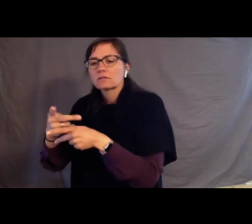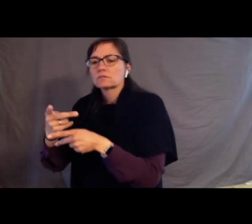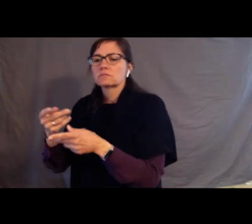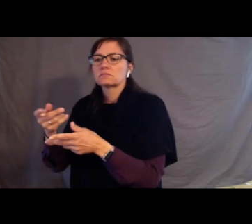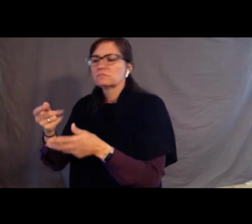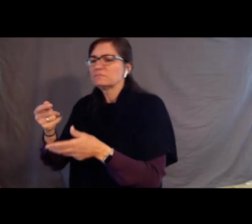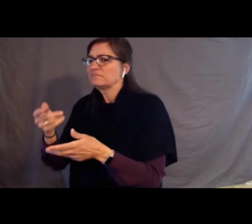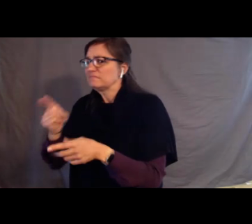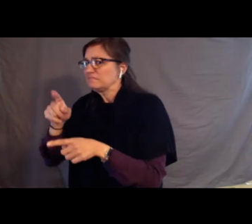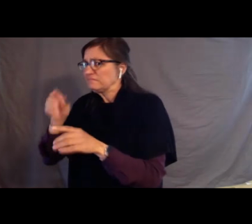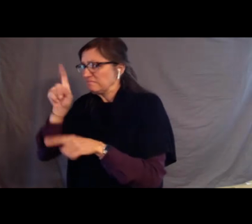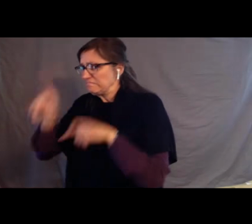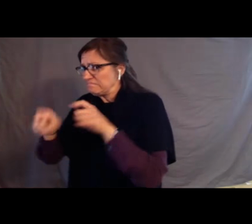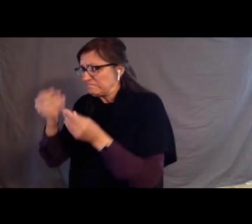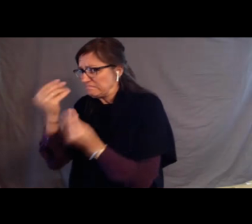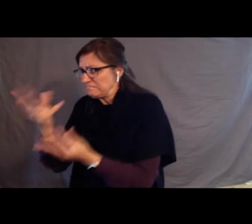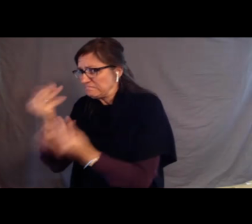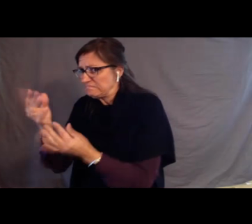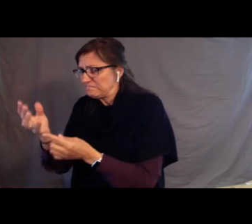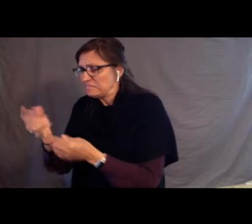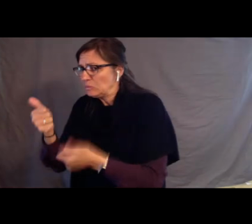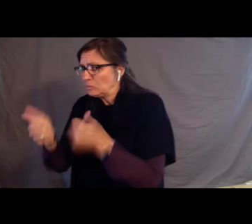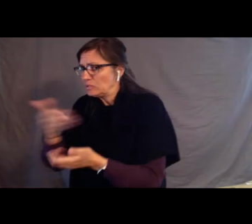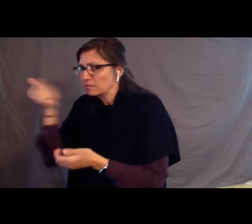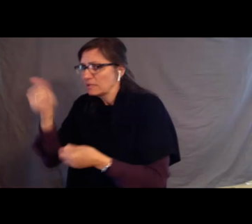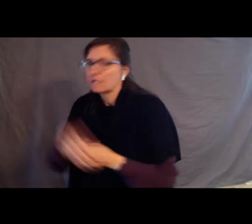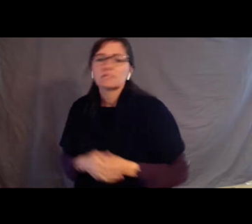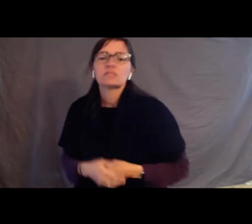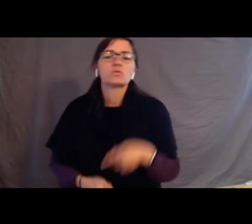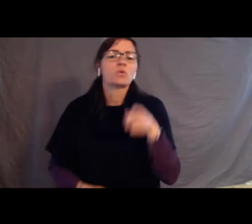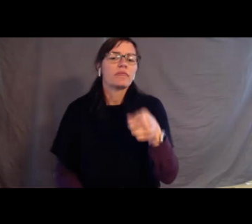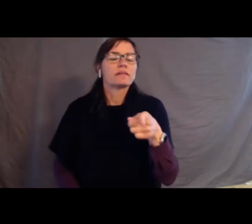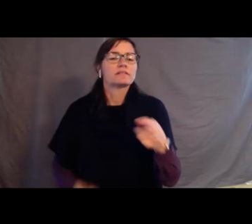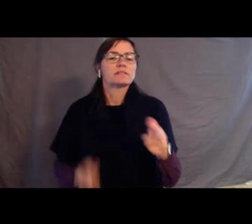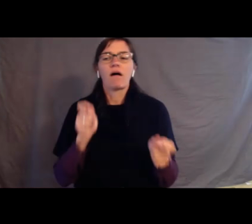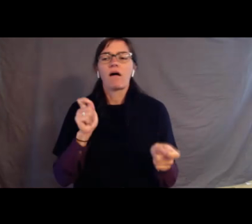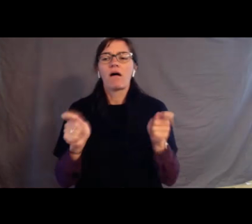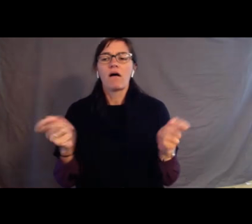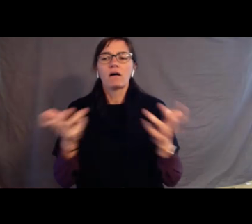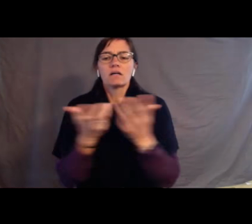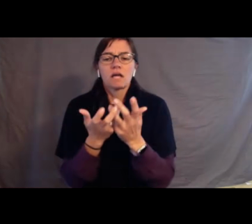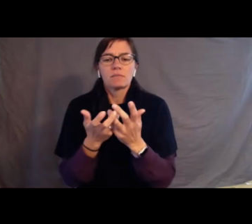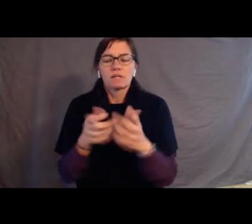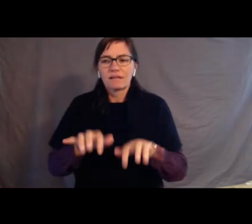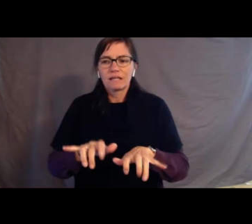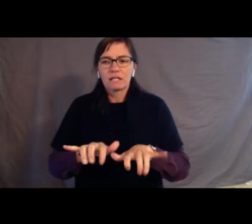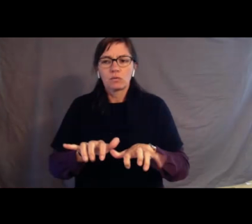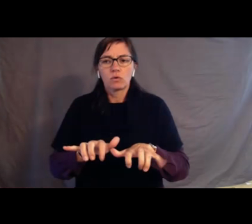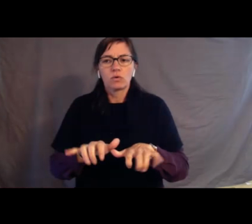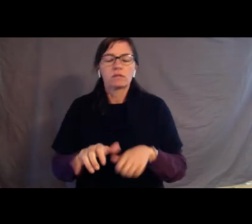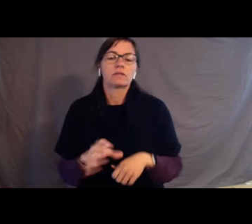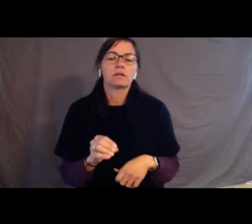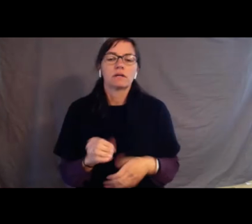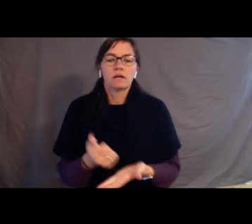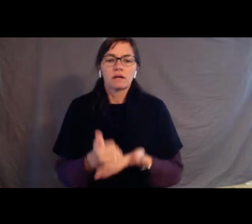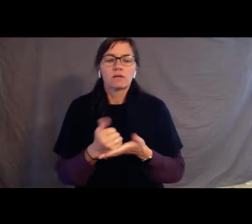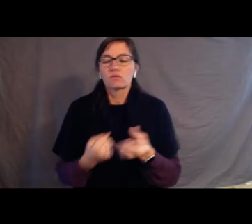population. So these are all examples of adaptive keyboards to help support vision and also tactile